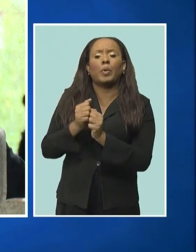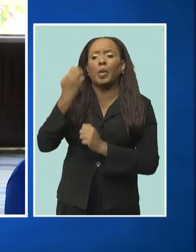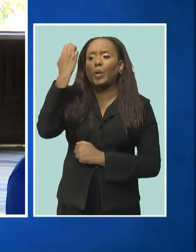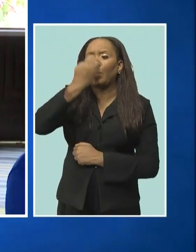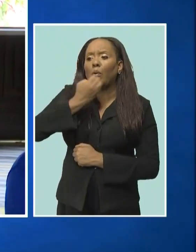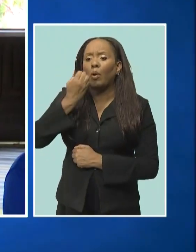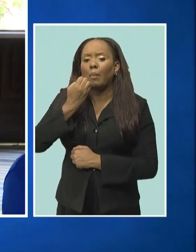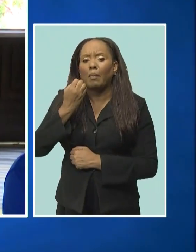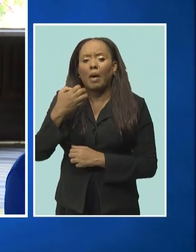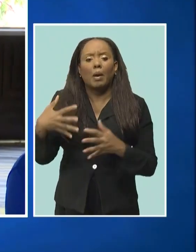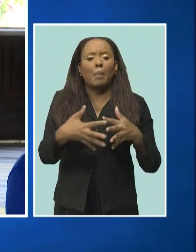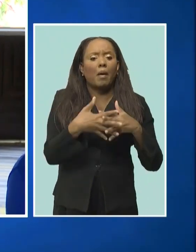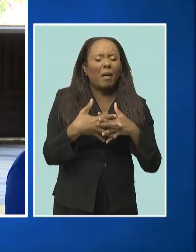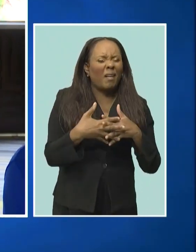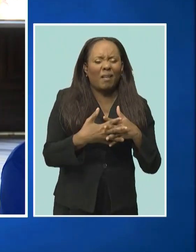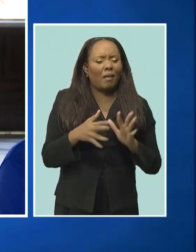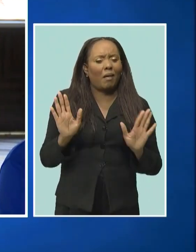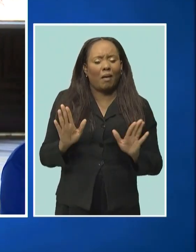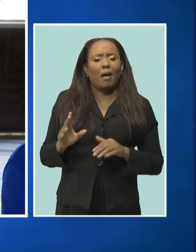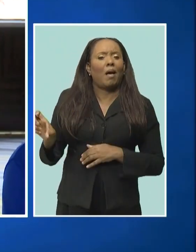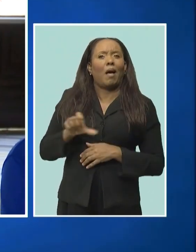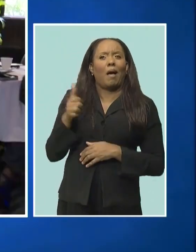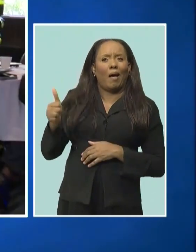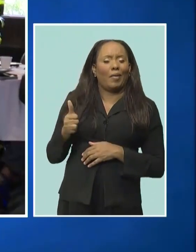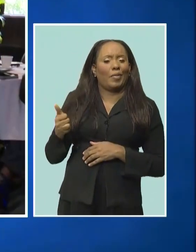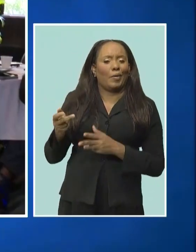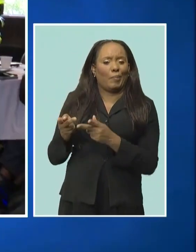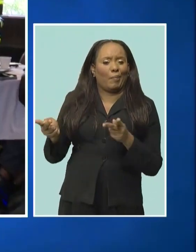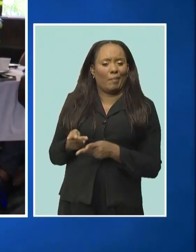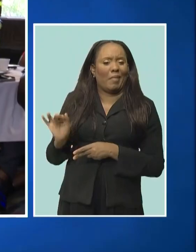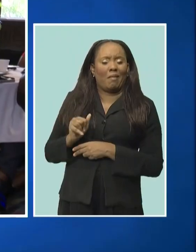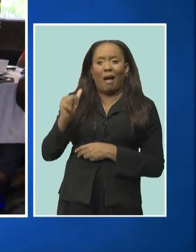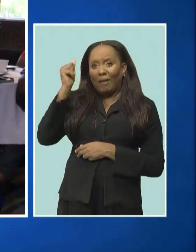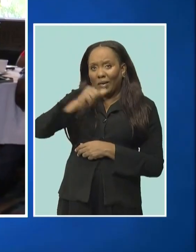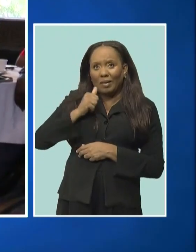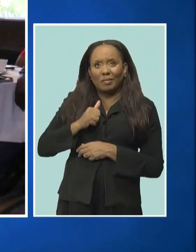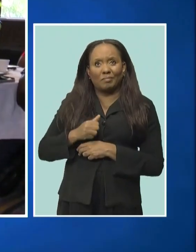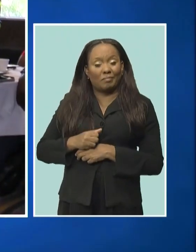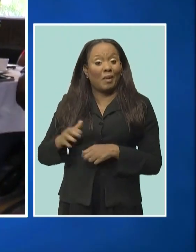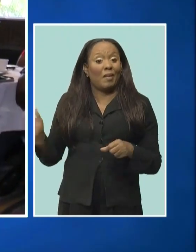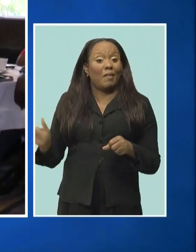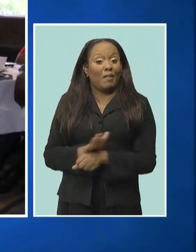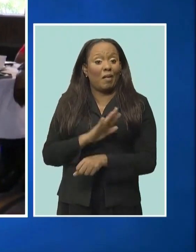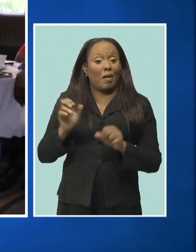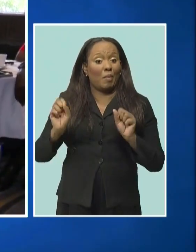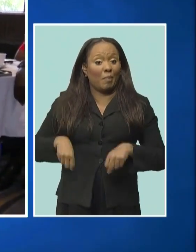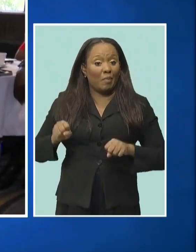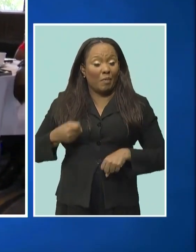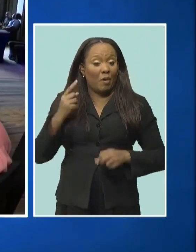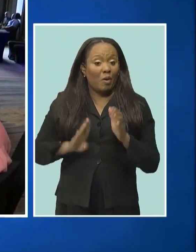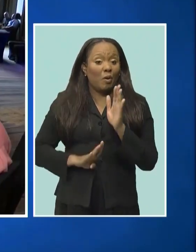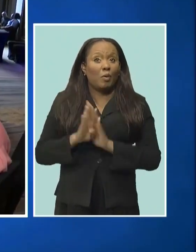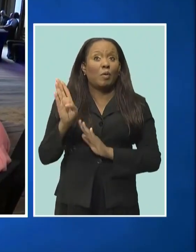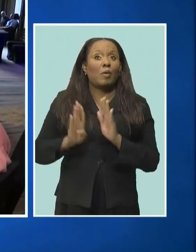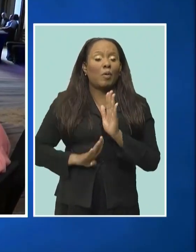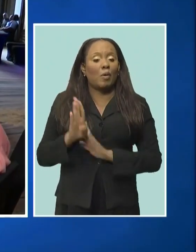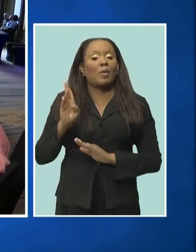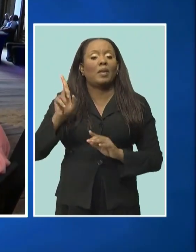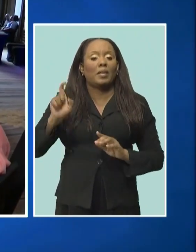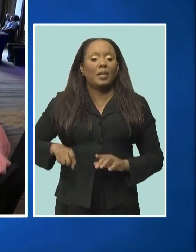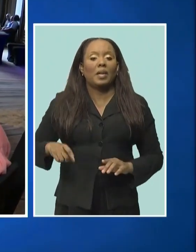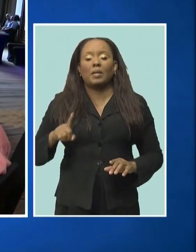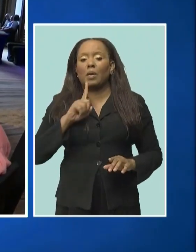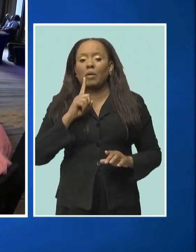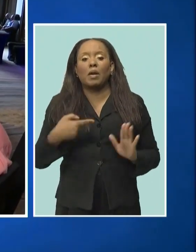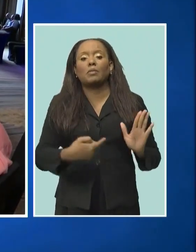States. President of the BCSI, Wendell Cumberbatch, says the full potential for growth and diversification has to be unleashed by